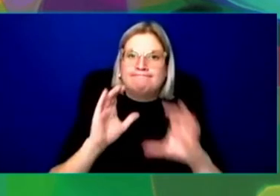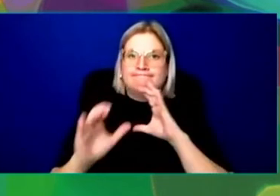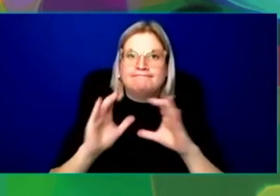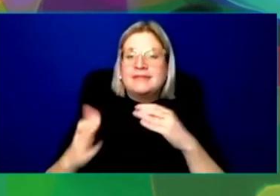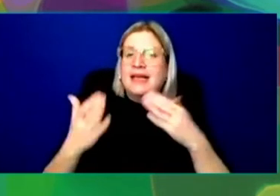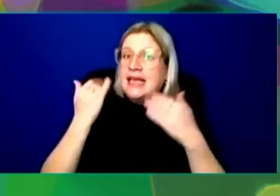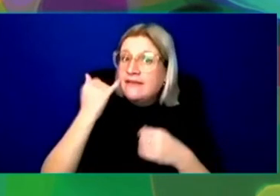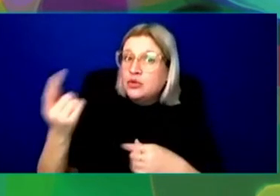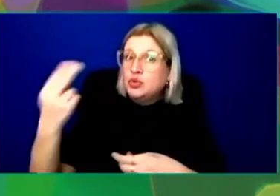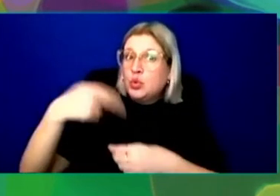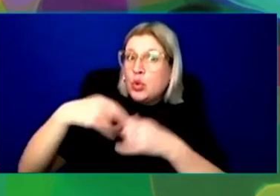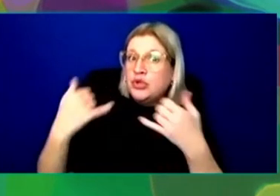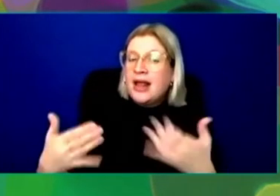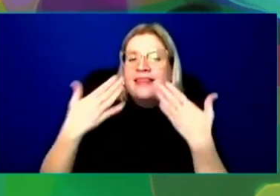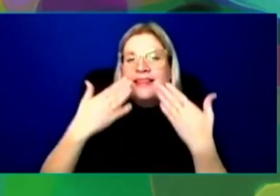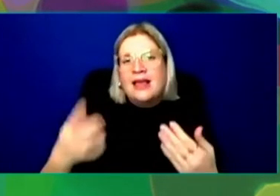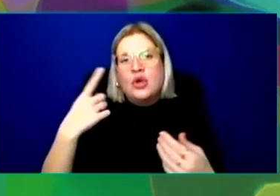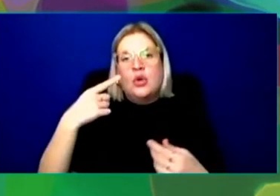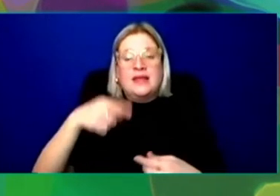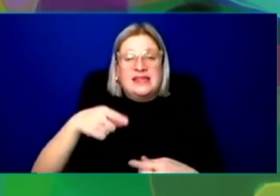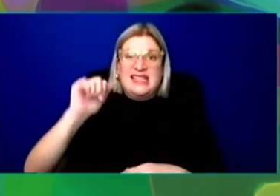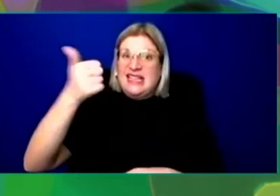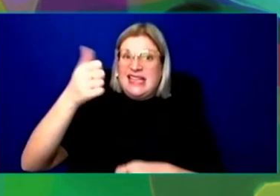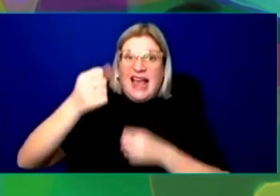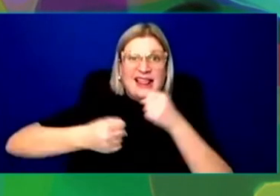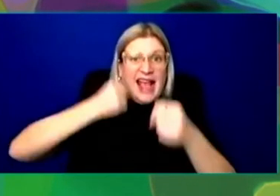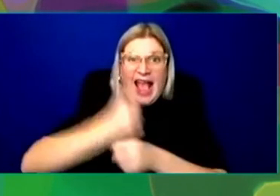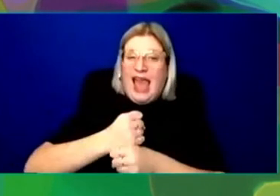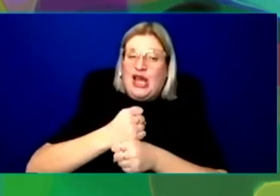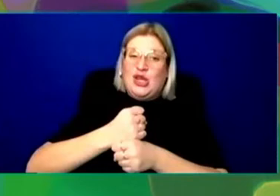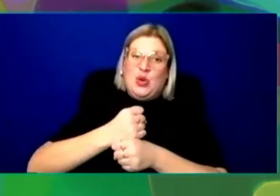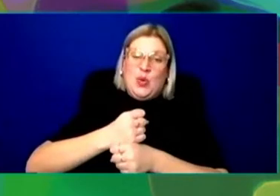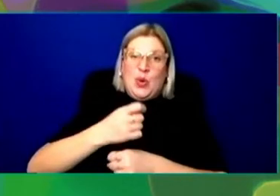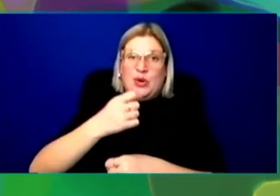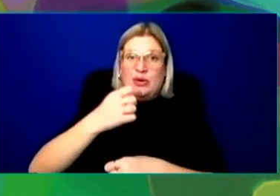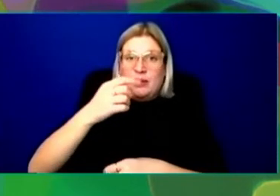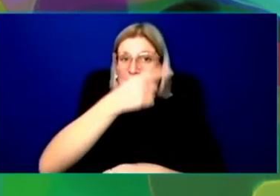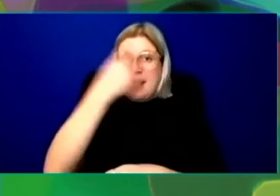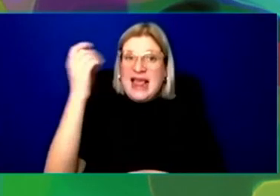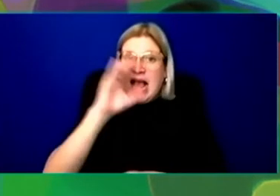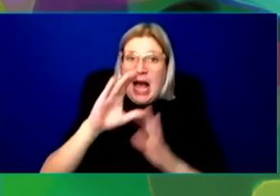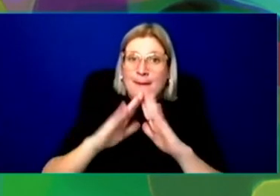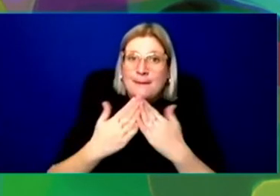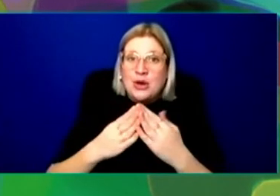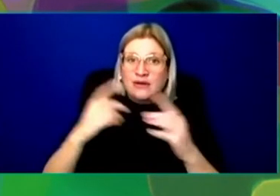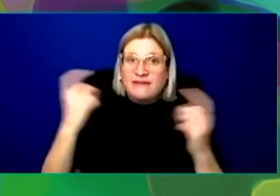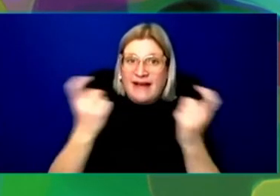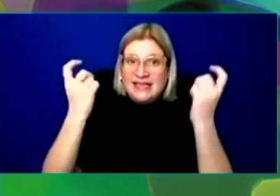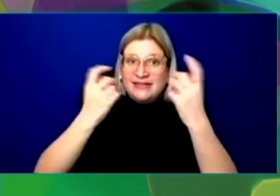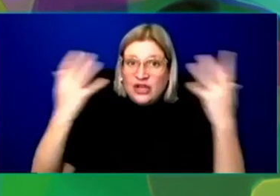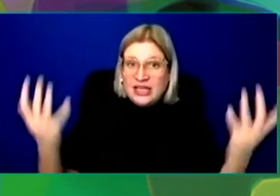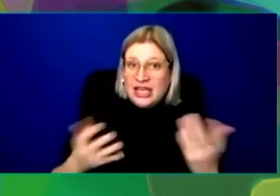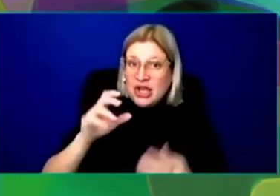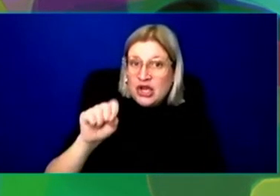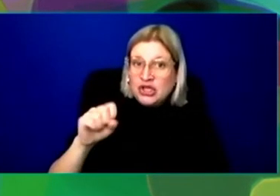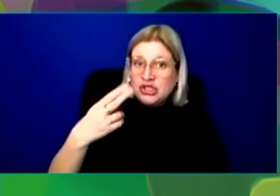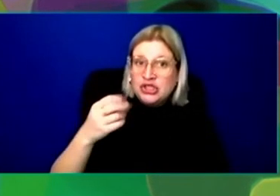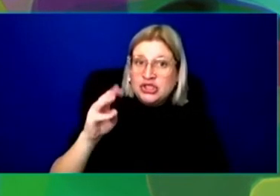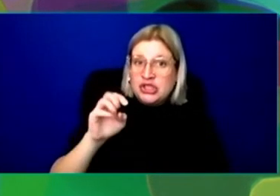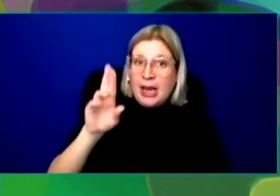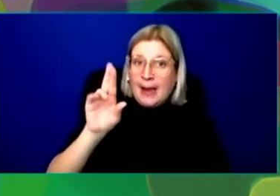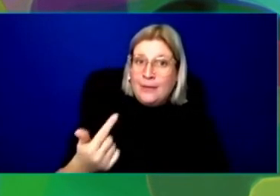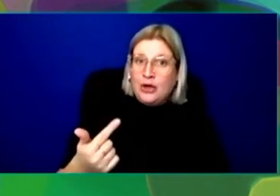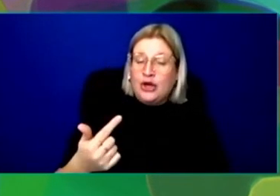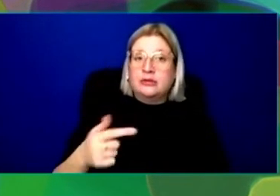this conversation. Again, this is our 10th annual Black Comic Book Festival at the Schomburg Center. We're coming to you virtual, but still lit, okay? So